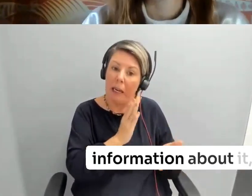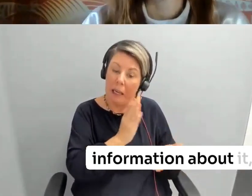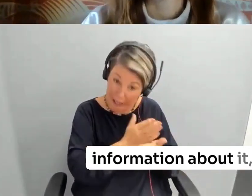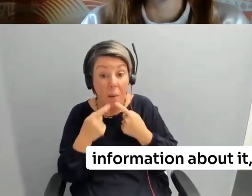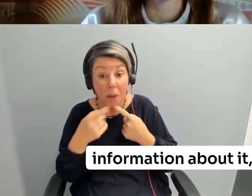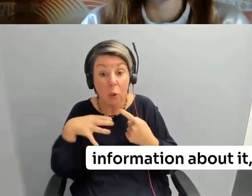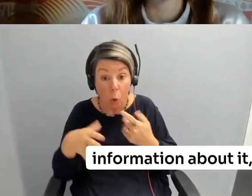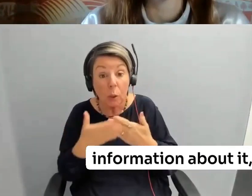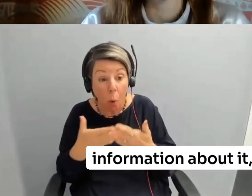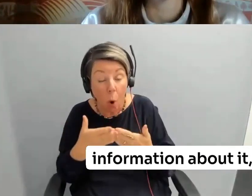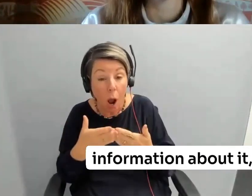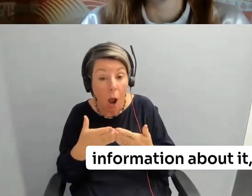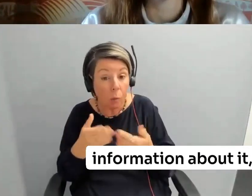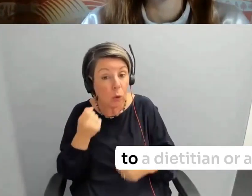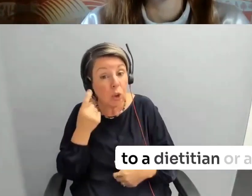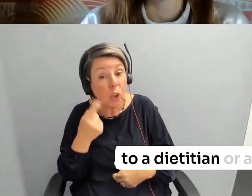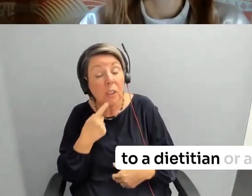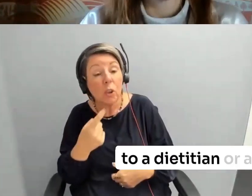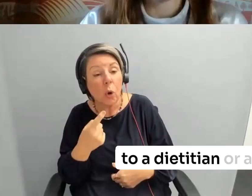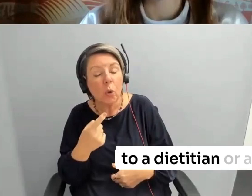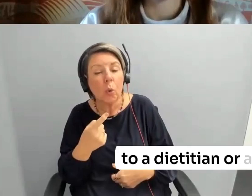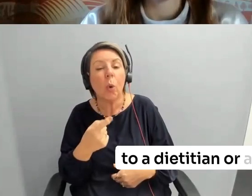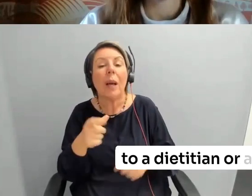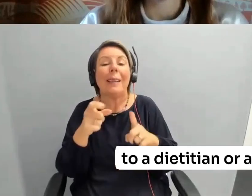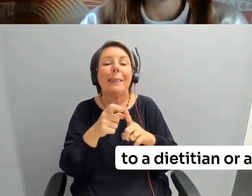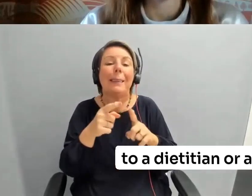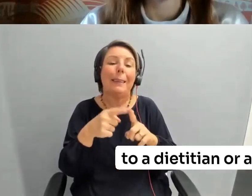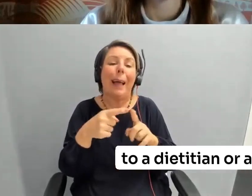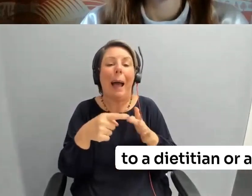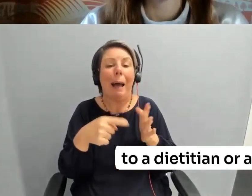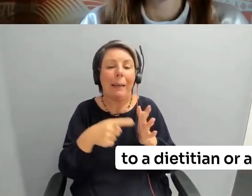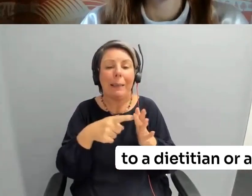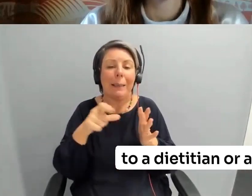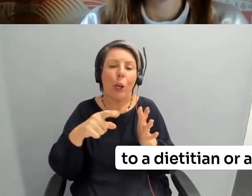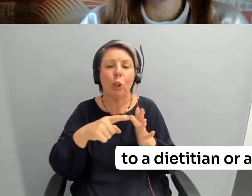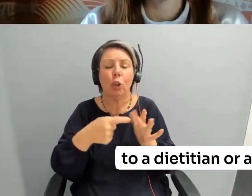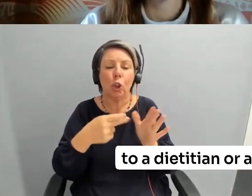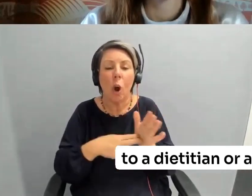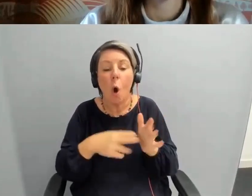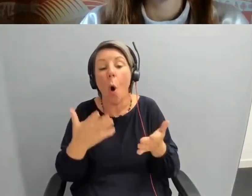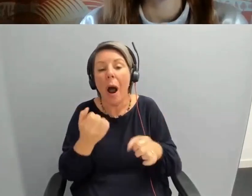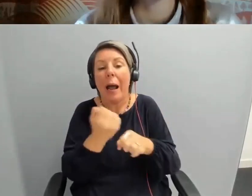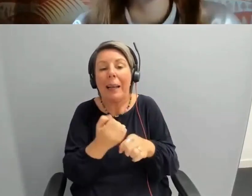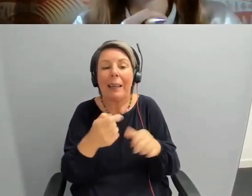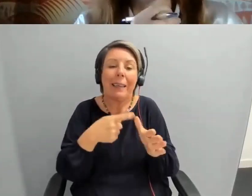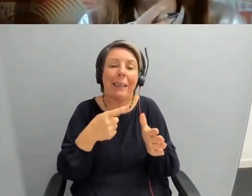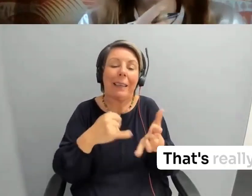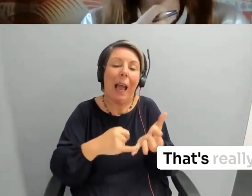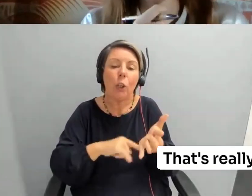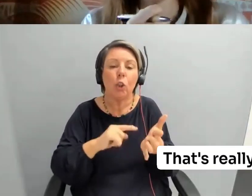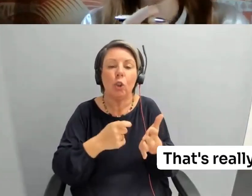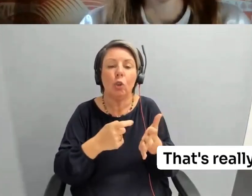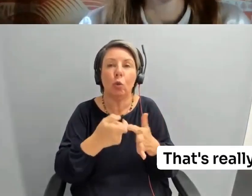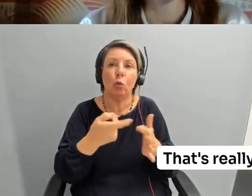information about it, I would suggest talking to a dietitian or a gastroenterologist. Yeah, no,